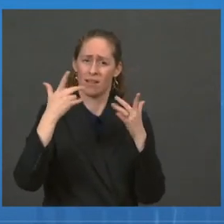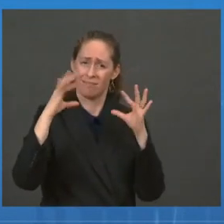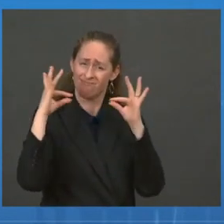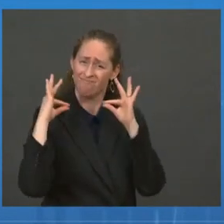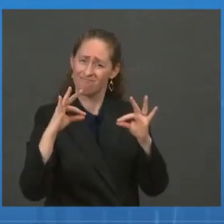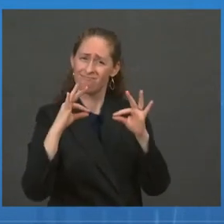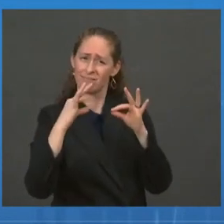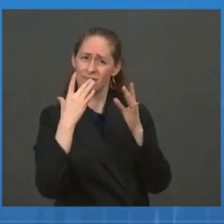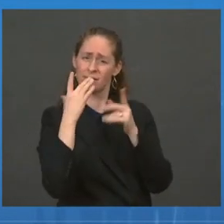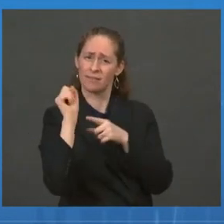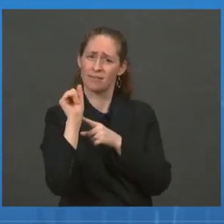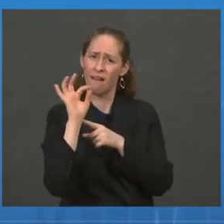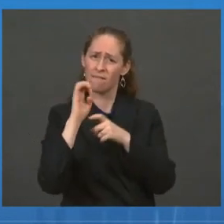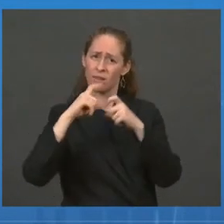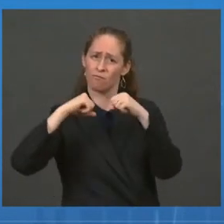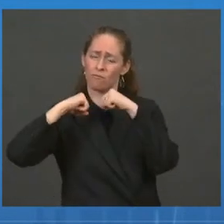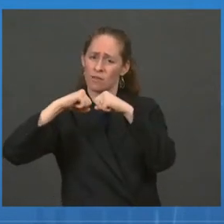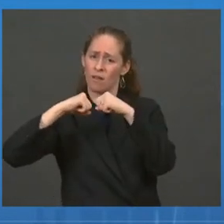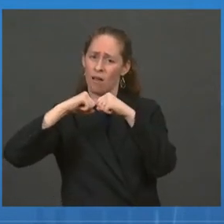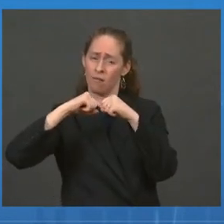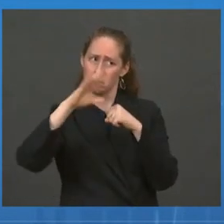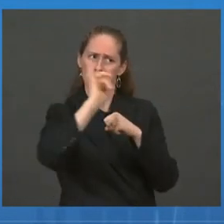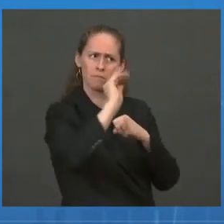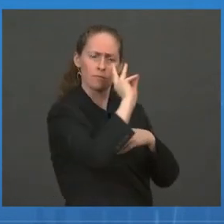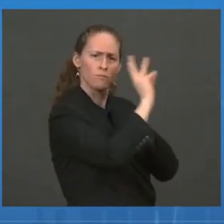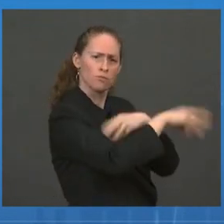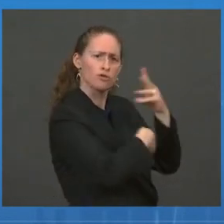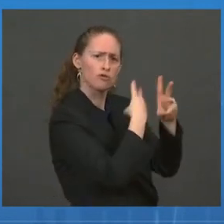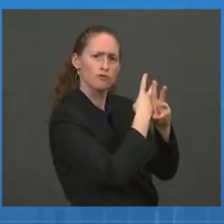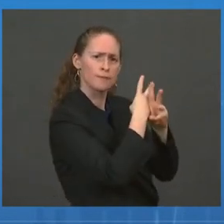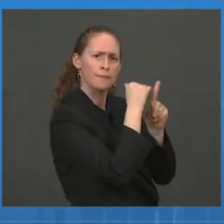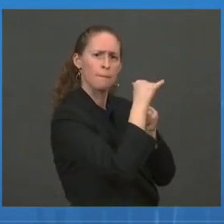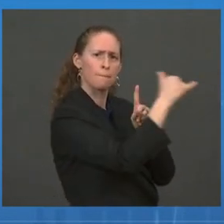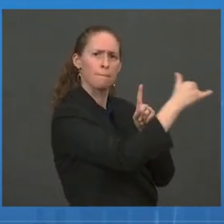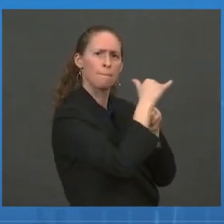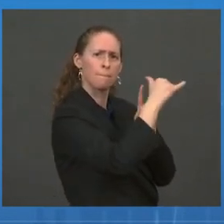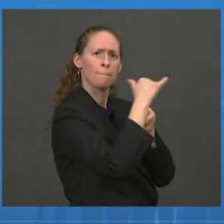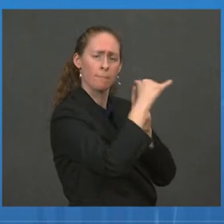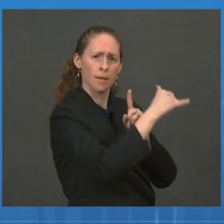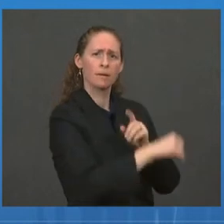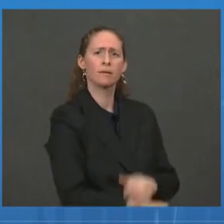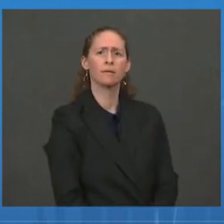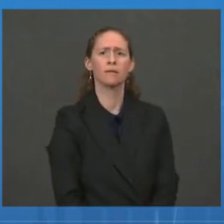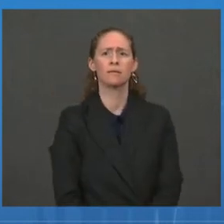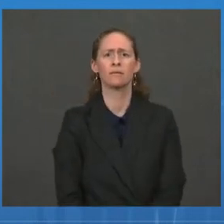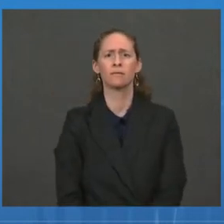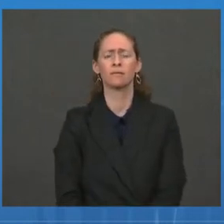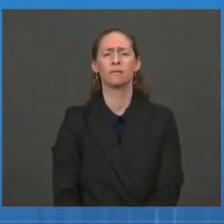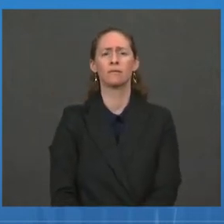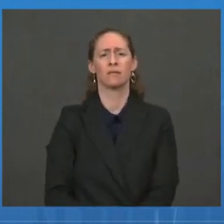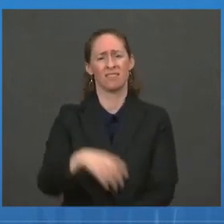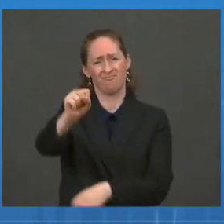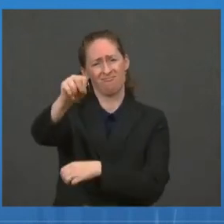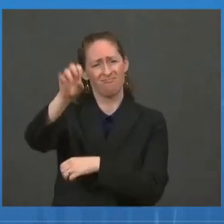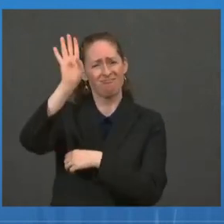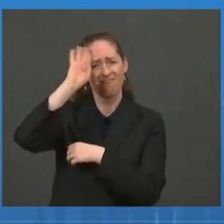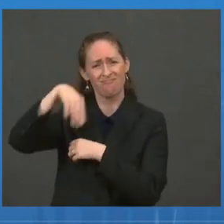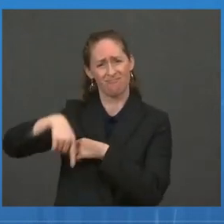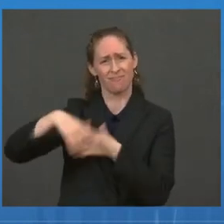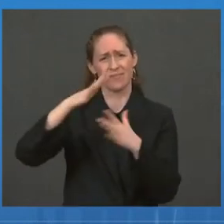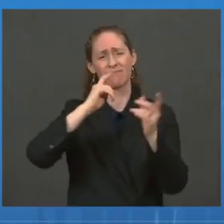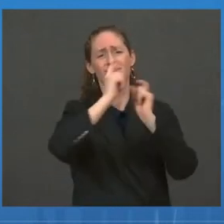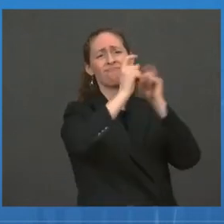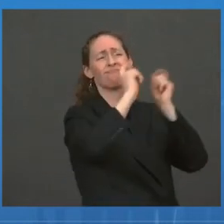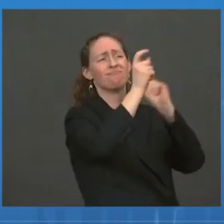my question for you jeff is what more is the united states going to do to get more vaccines to the rest of the world and for